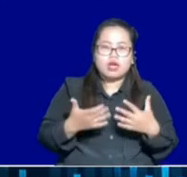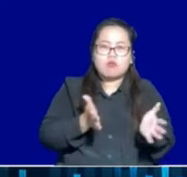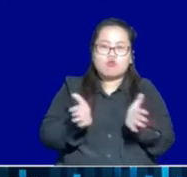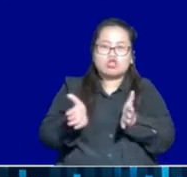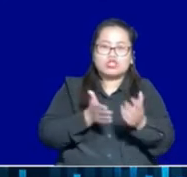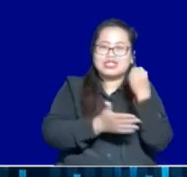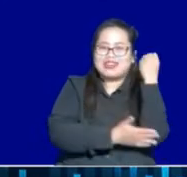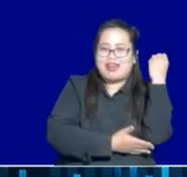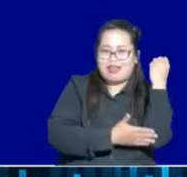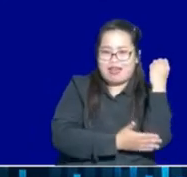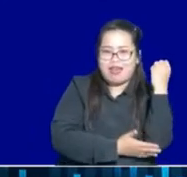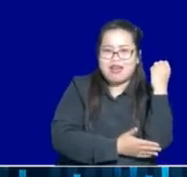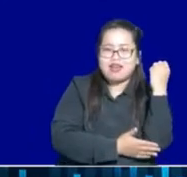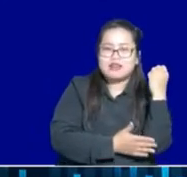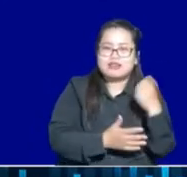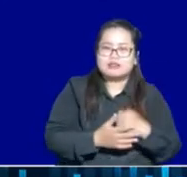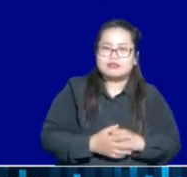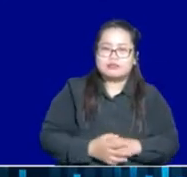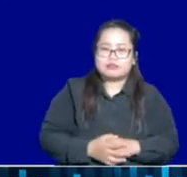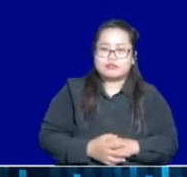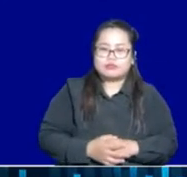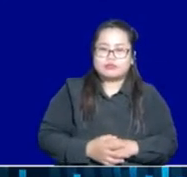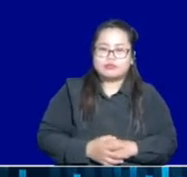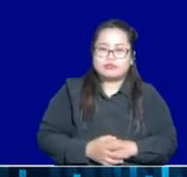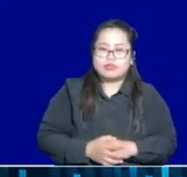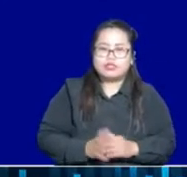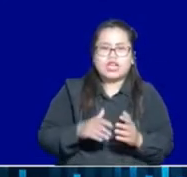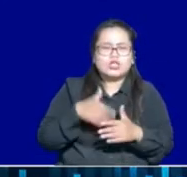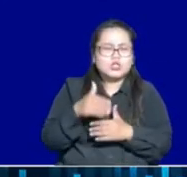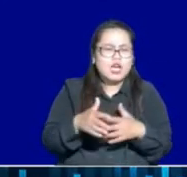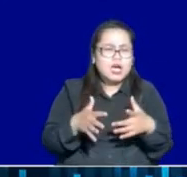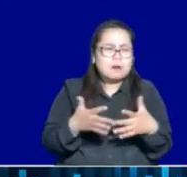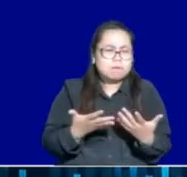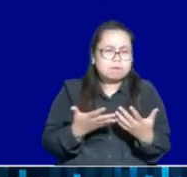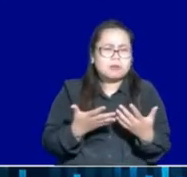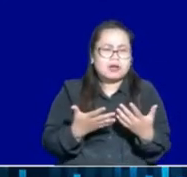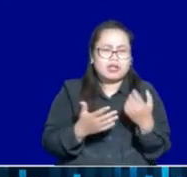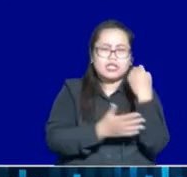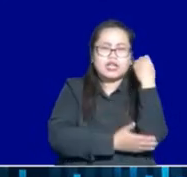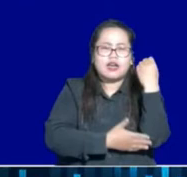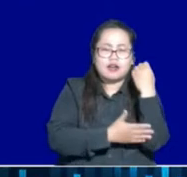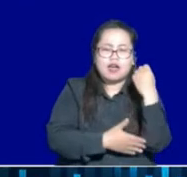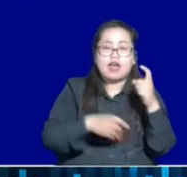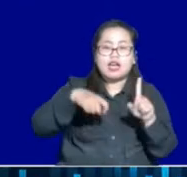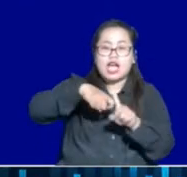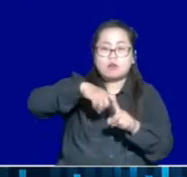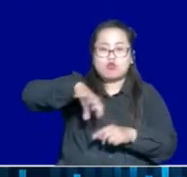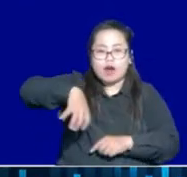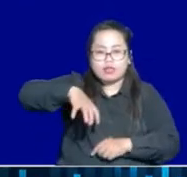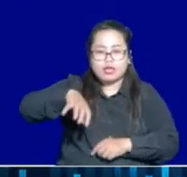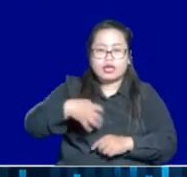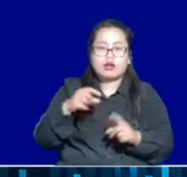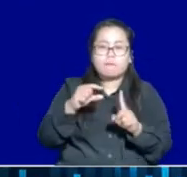What is a country? What is a state? What is a city? What is a province? In our mind,